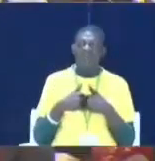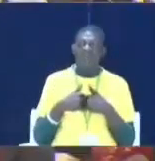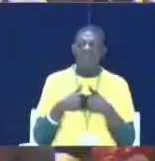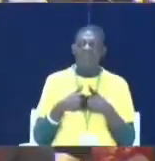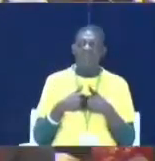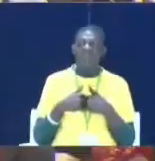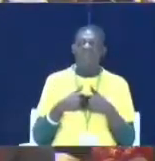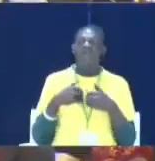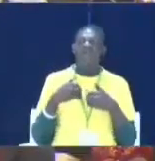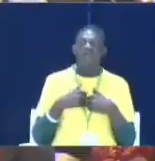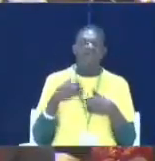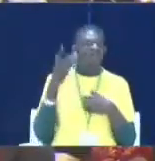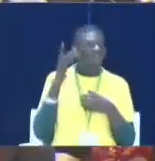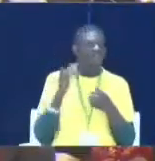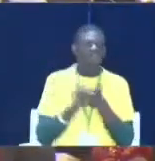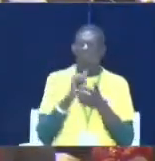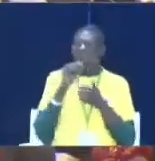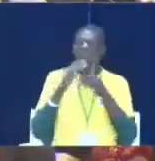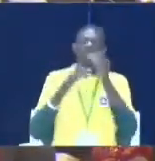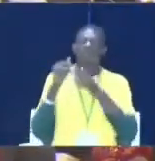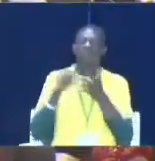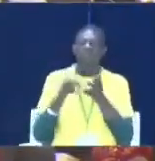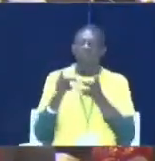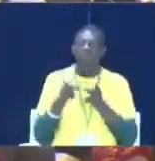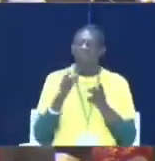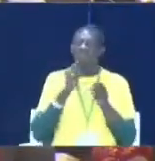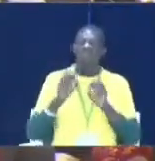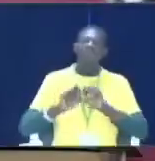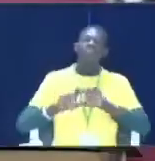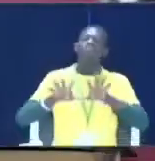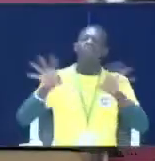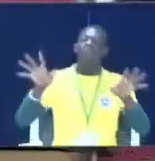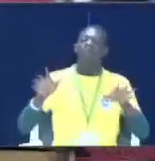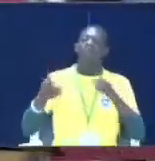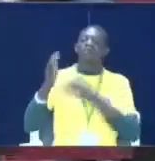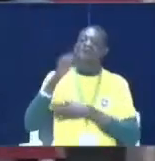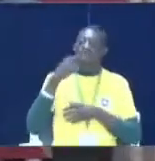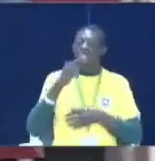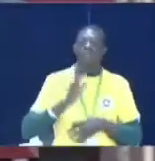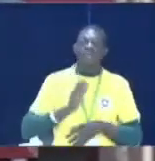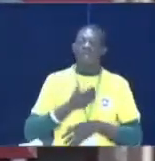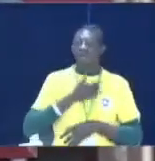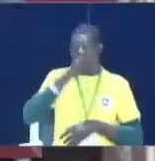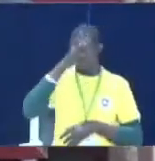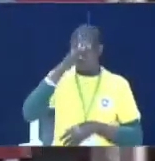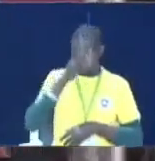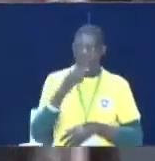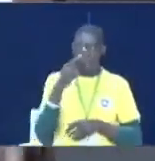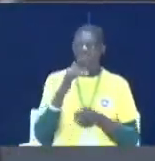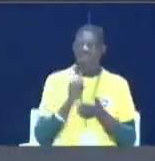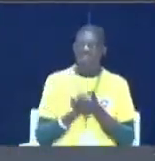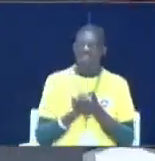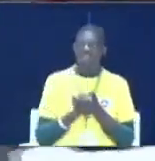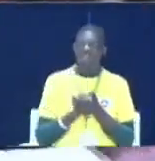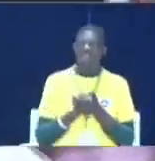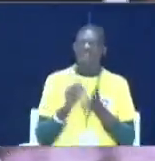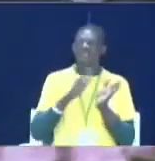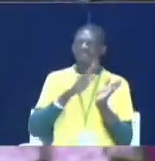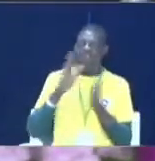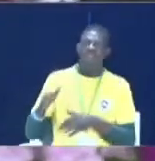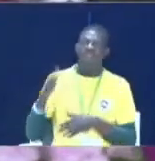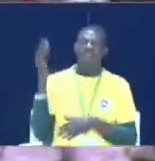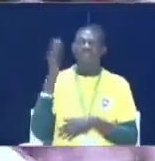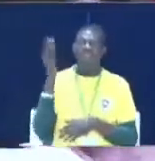Having sound knowledge and architecture did not build this place. It's by stretching. God told our father, he said, leave this lecturing